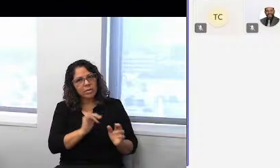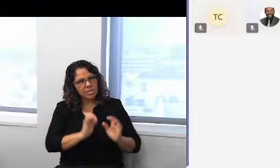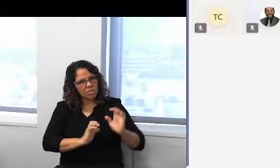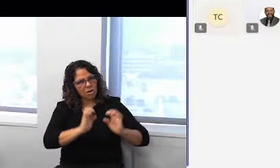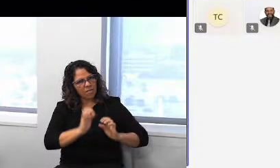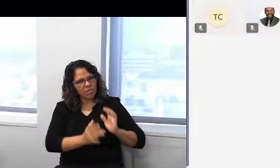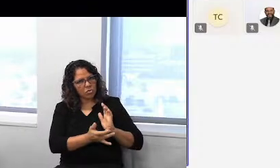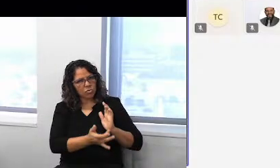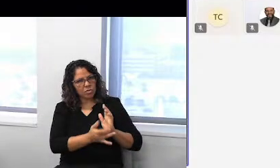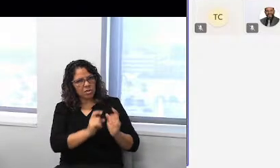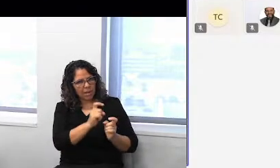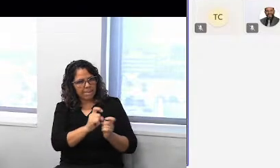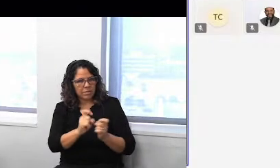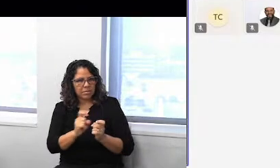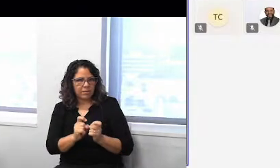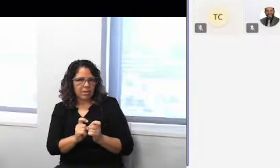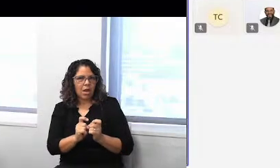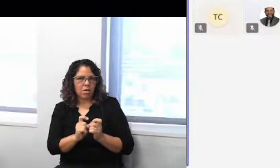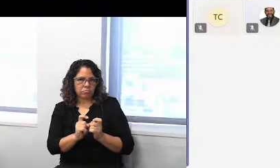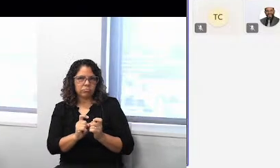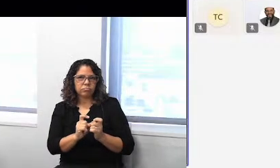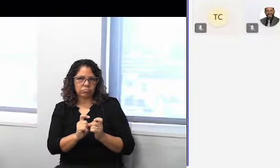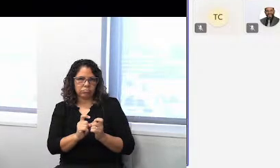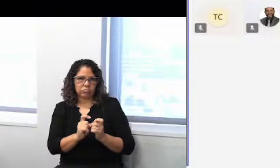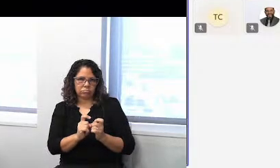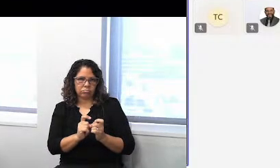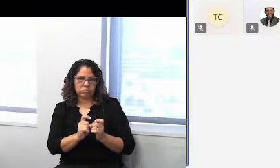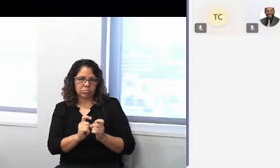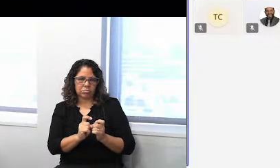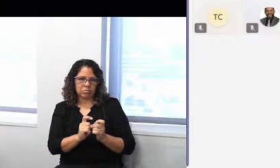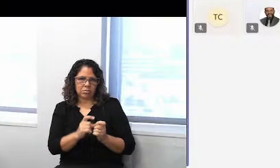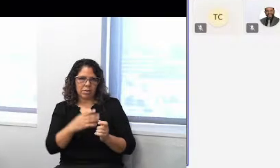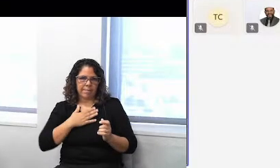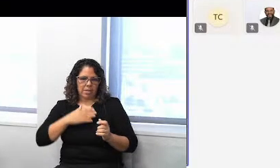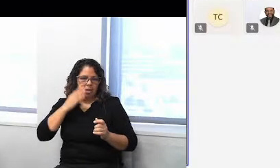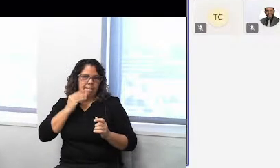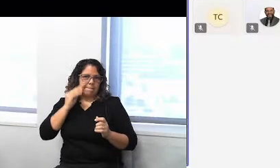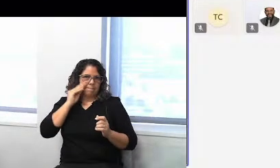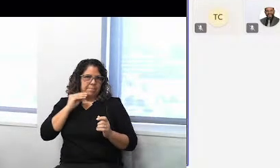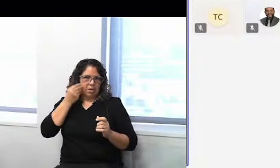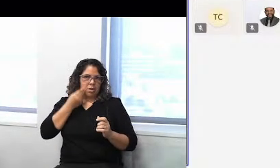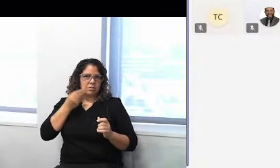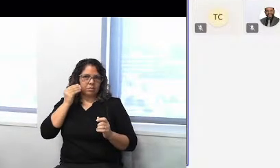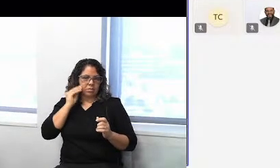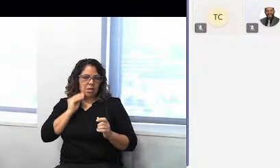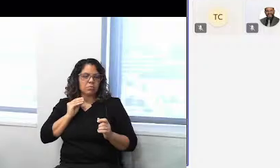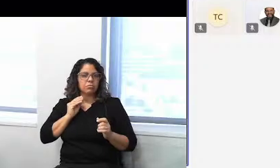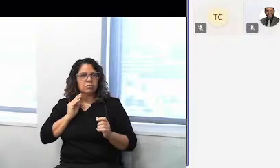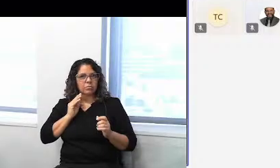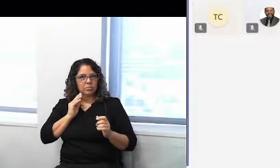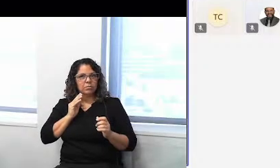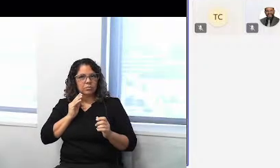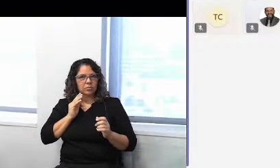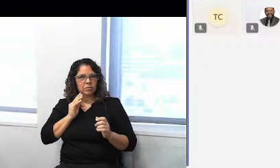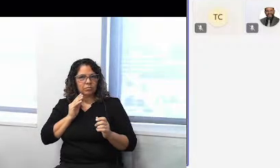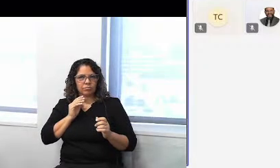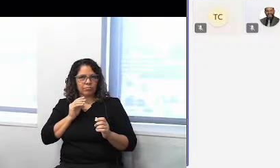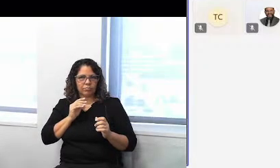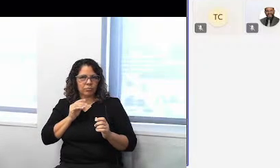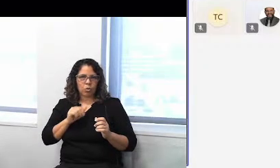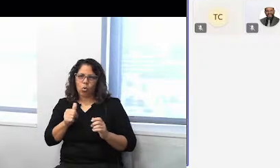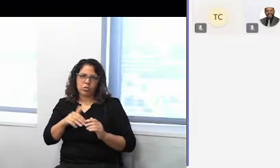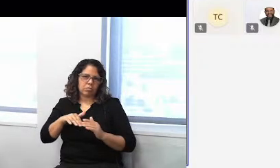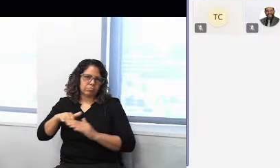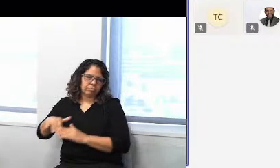based on my professional expertise, not necessarily implying anything, so I'll start there. So your